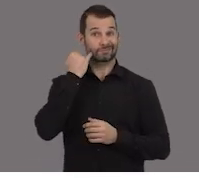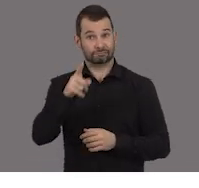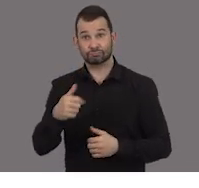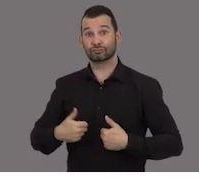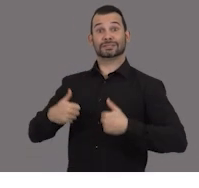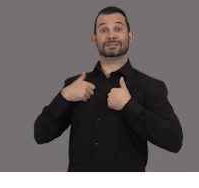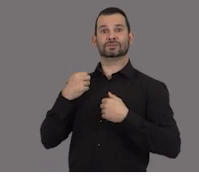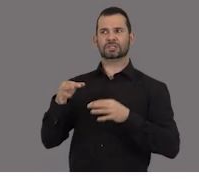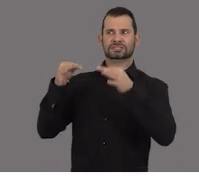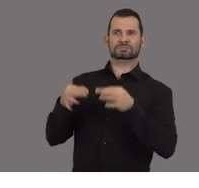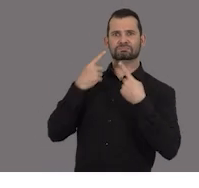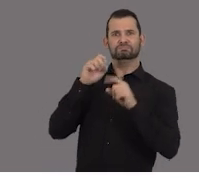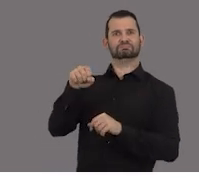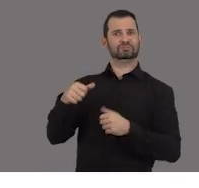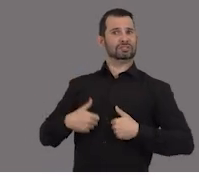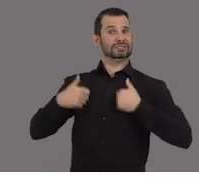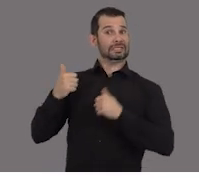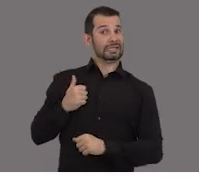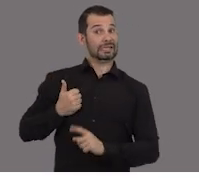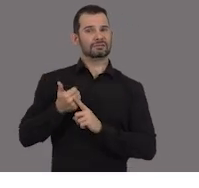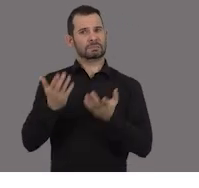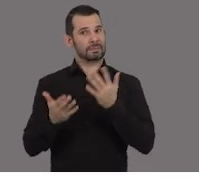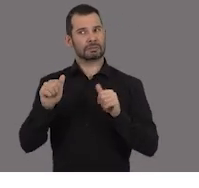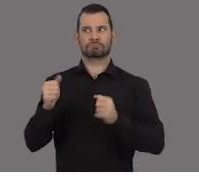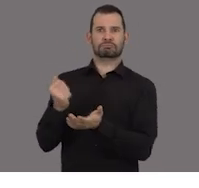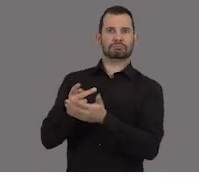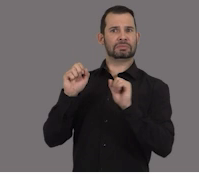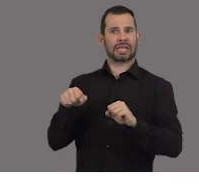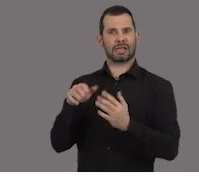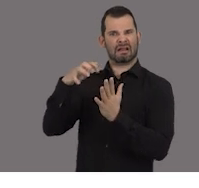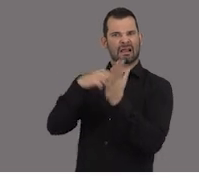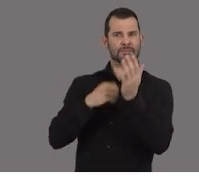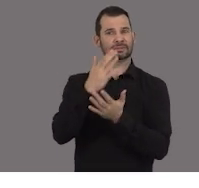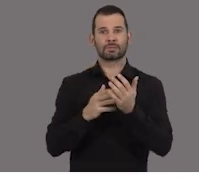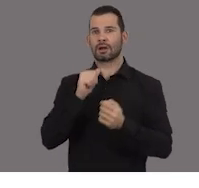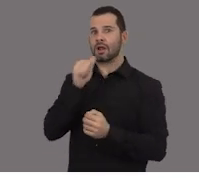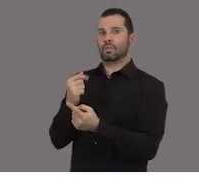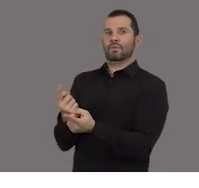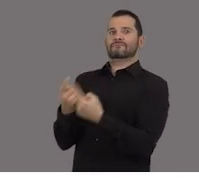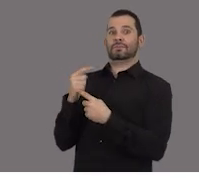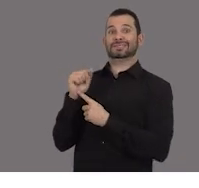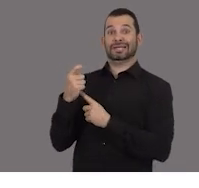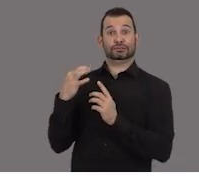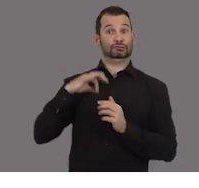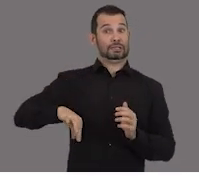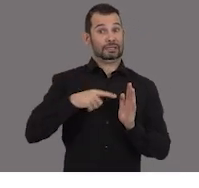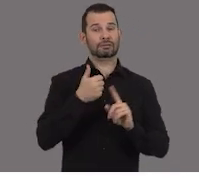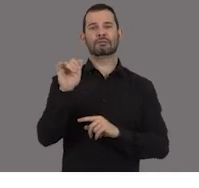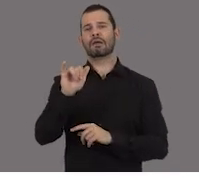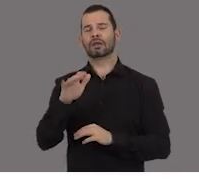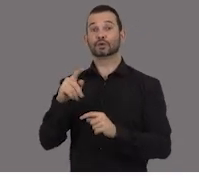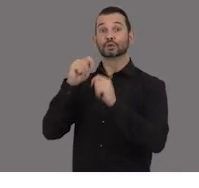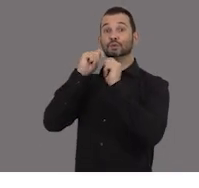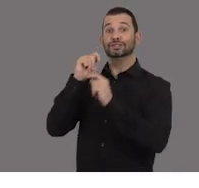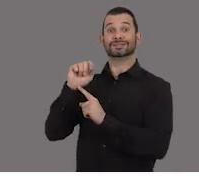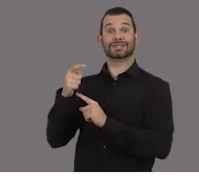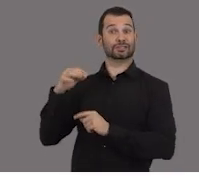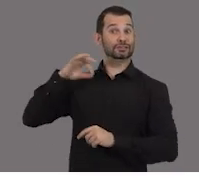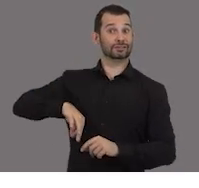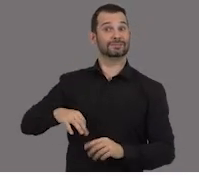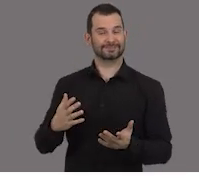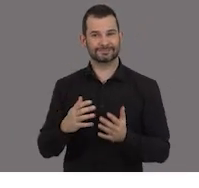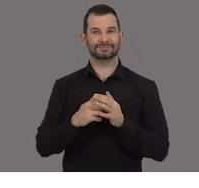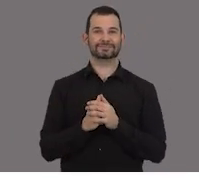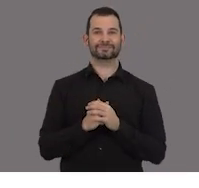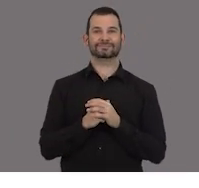to. If you are a resident or deemed resident of Canada, you may be eligible to claim some